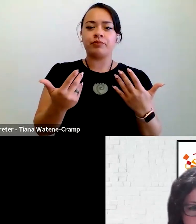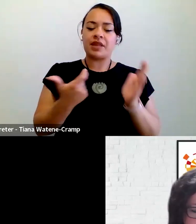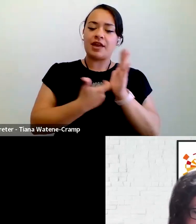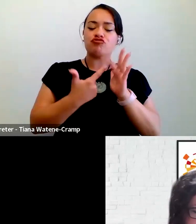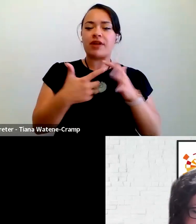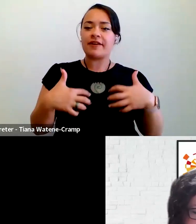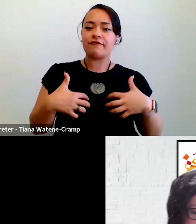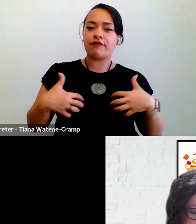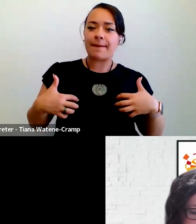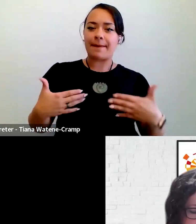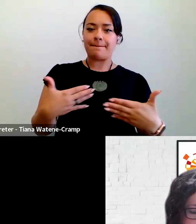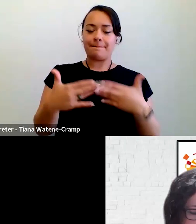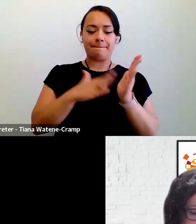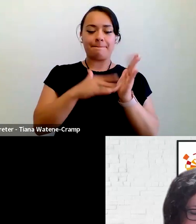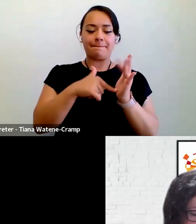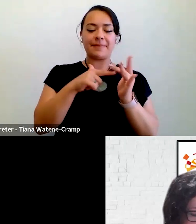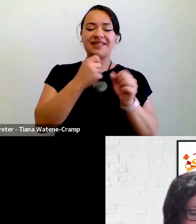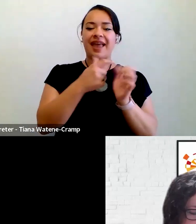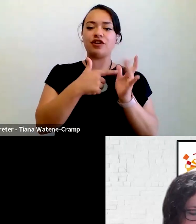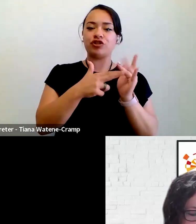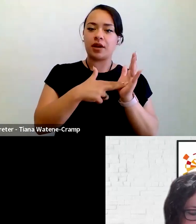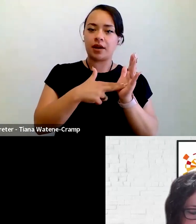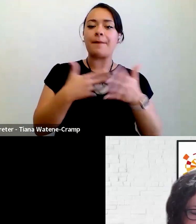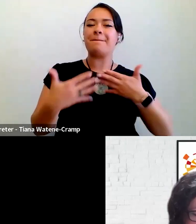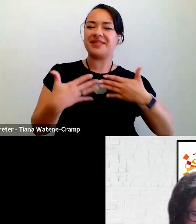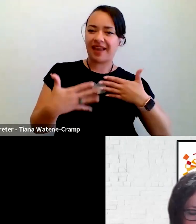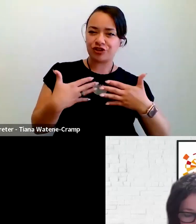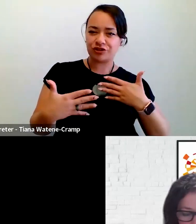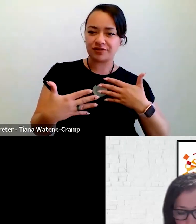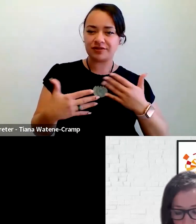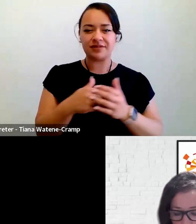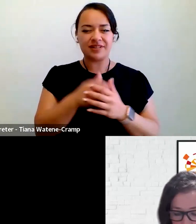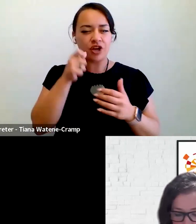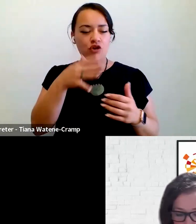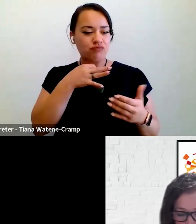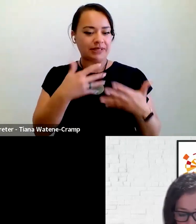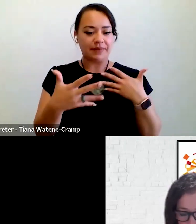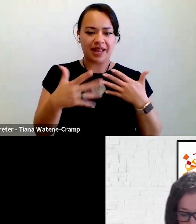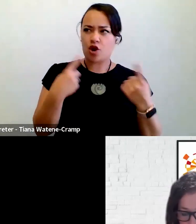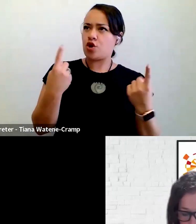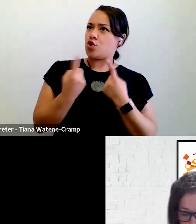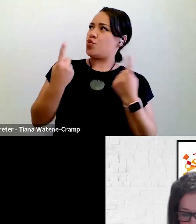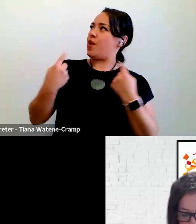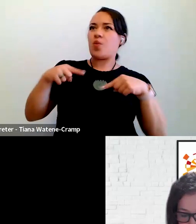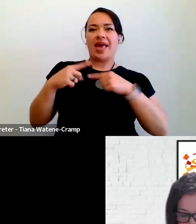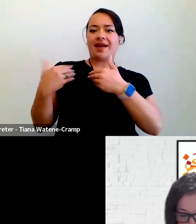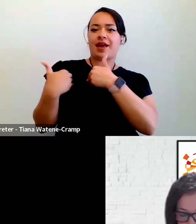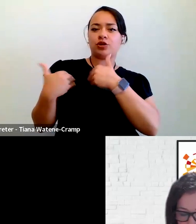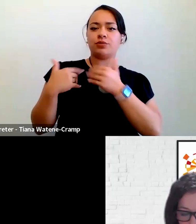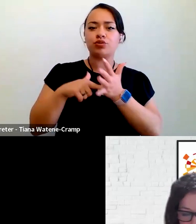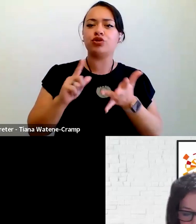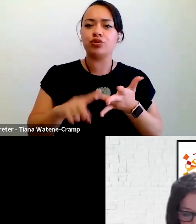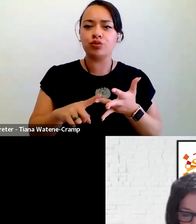reframing mitigation, risk mitigation as asking what, you know, who are we accountable to, and